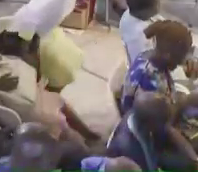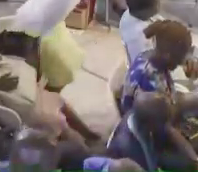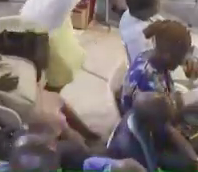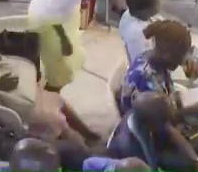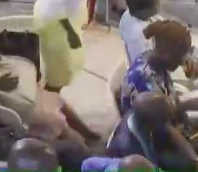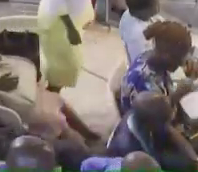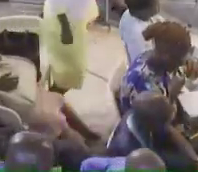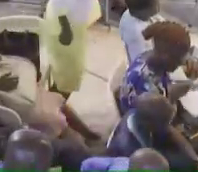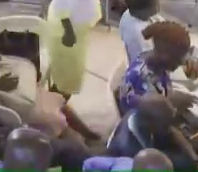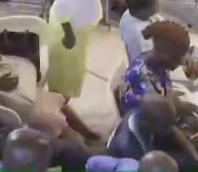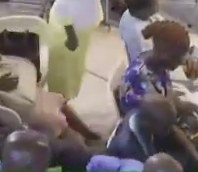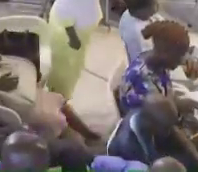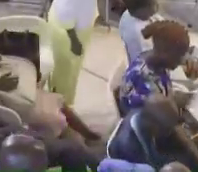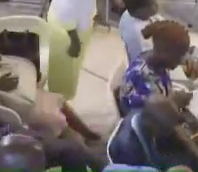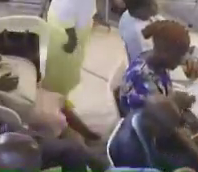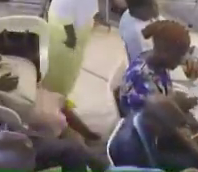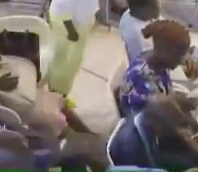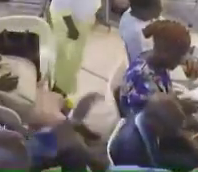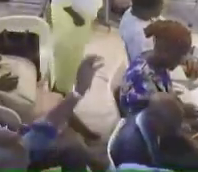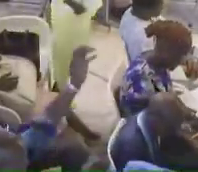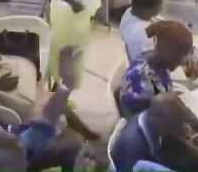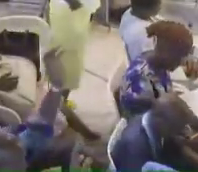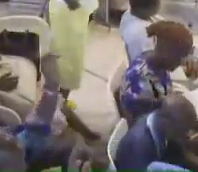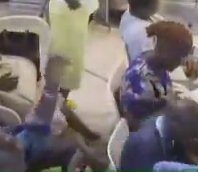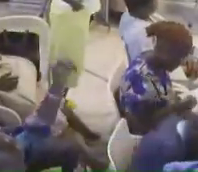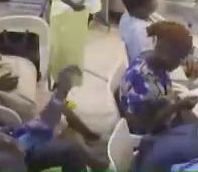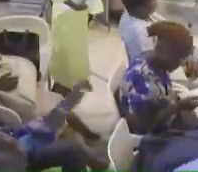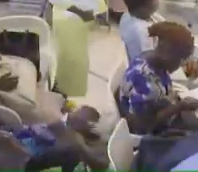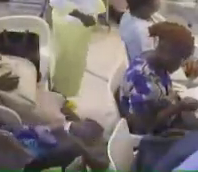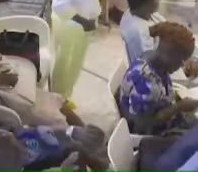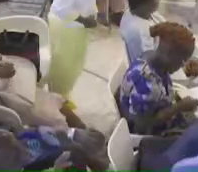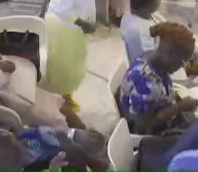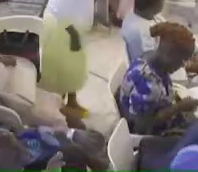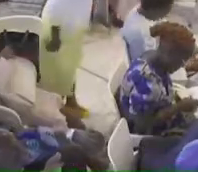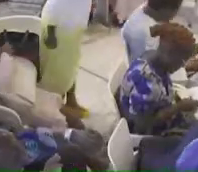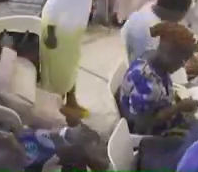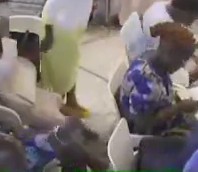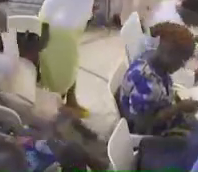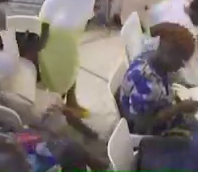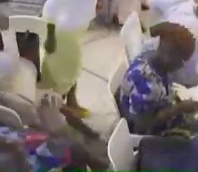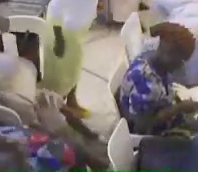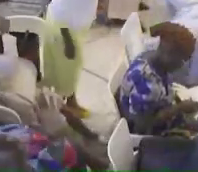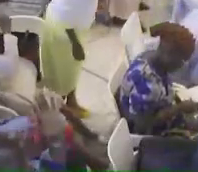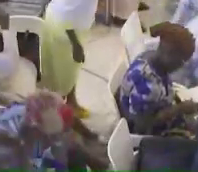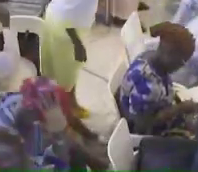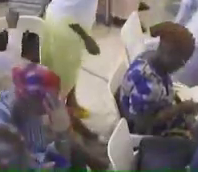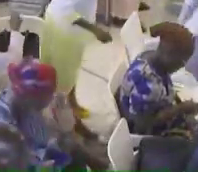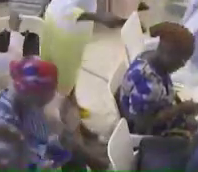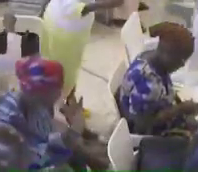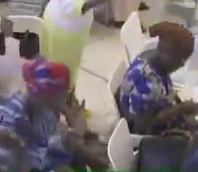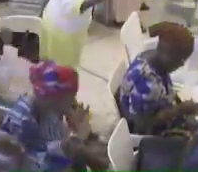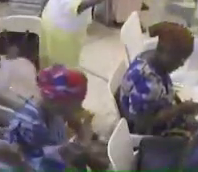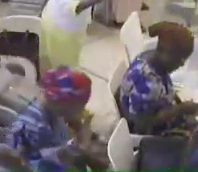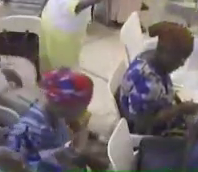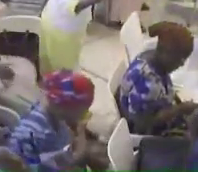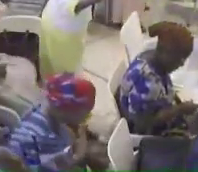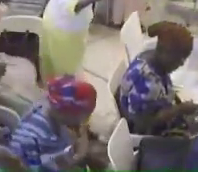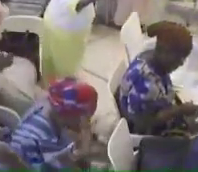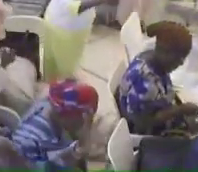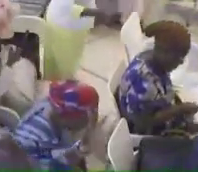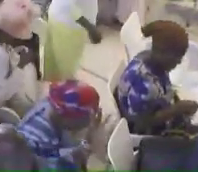Let's raise our two hands to the Lord as we sing this loud and clear. You are the awesome God, the